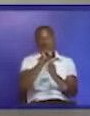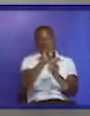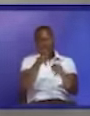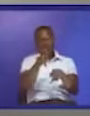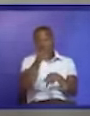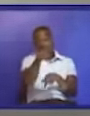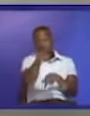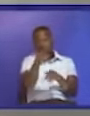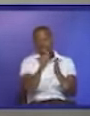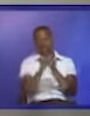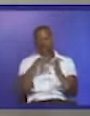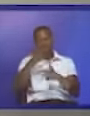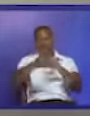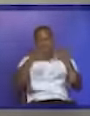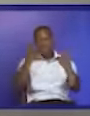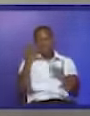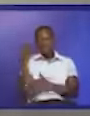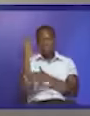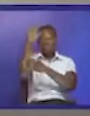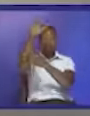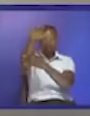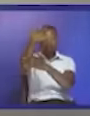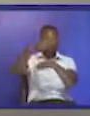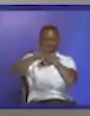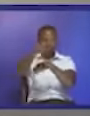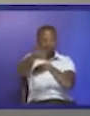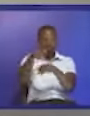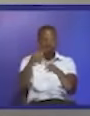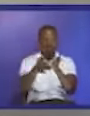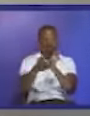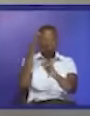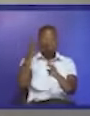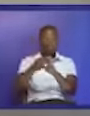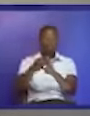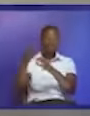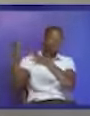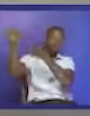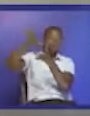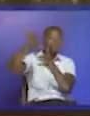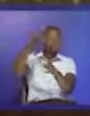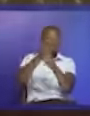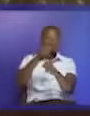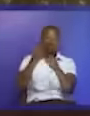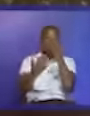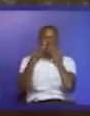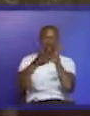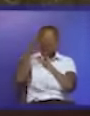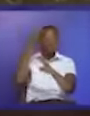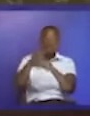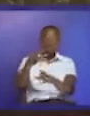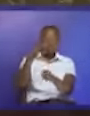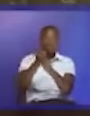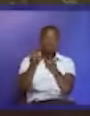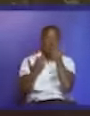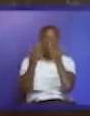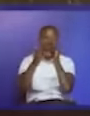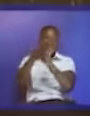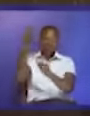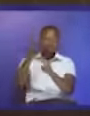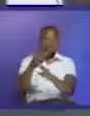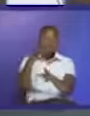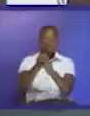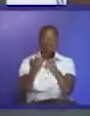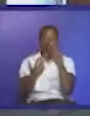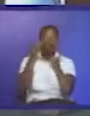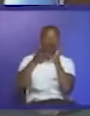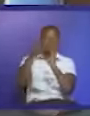You are carrying that grace. I stretch my hands right now, like the dew of heaven. Take that fire. Take that fire. Take that fire. In